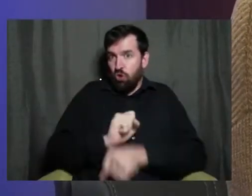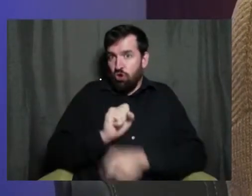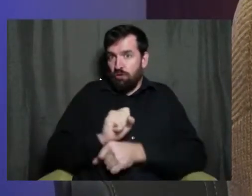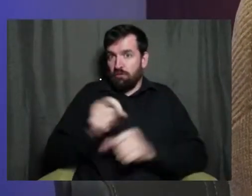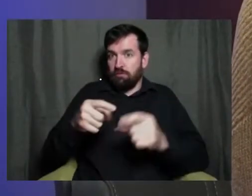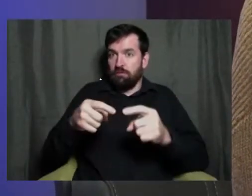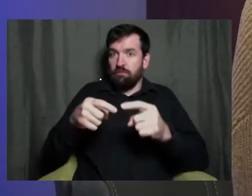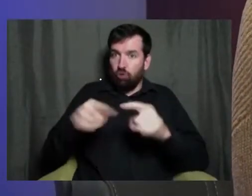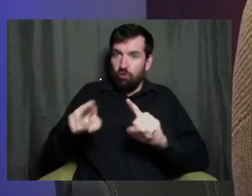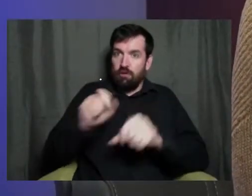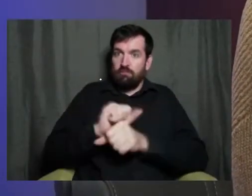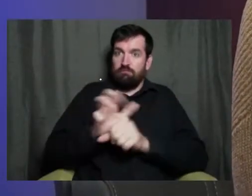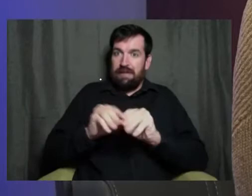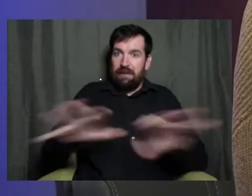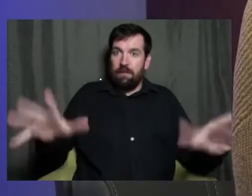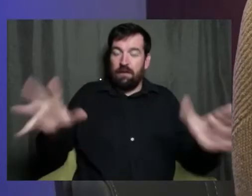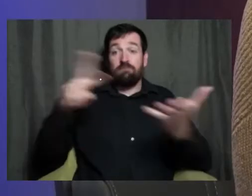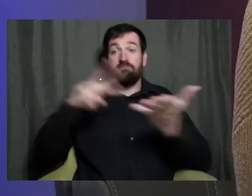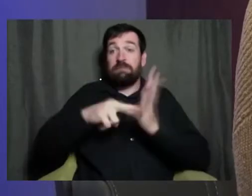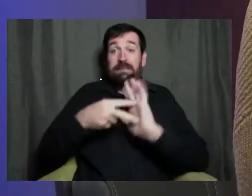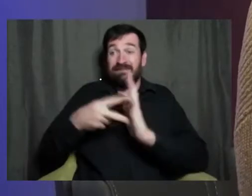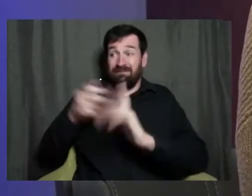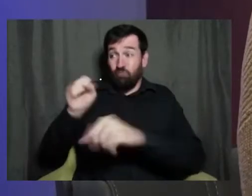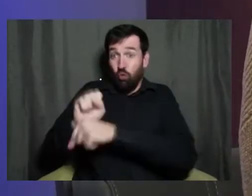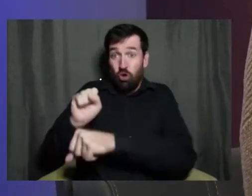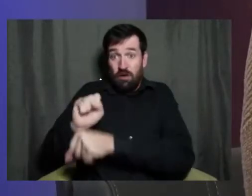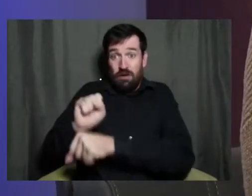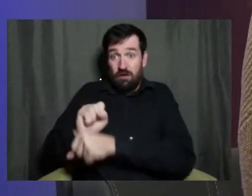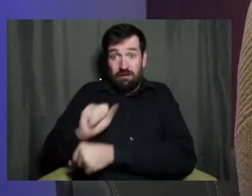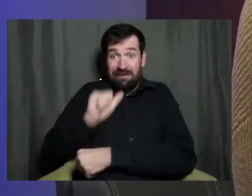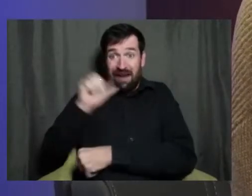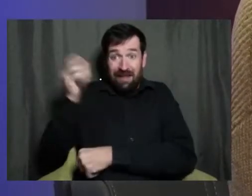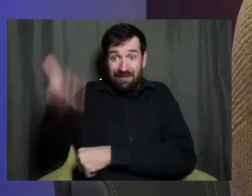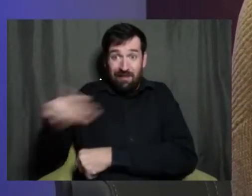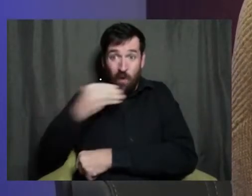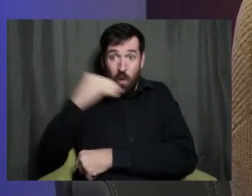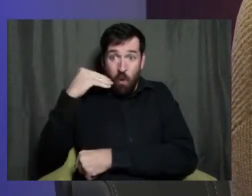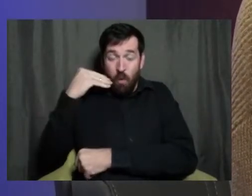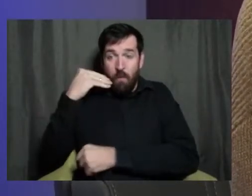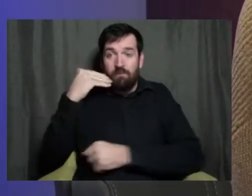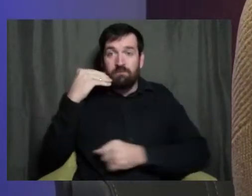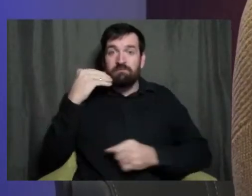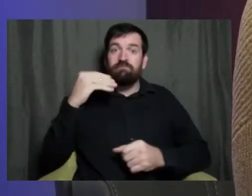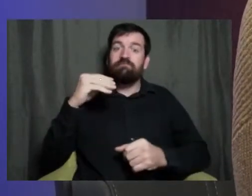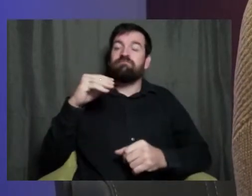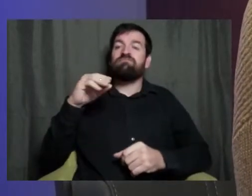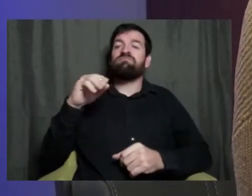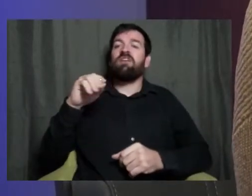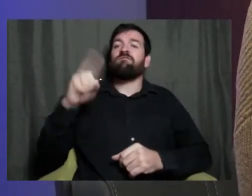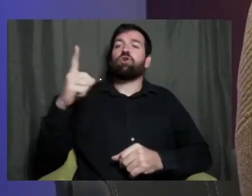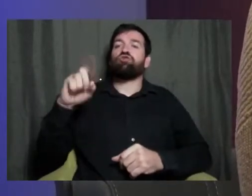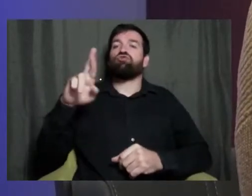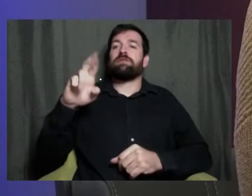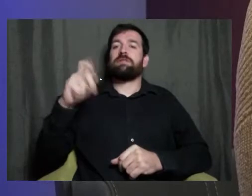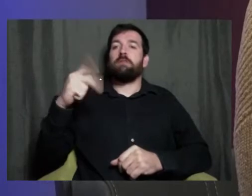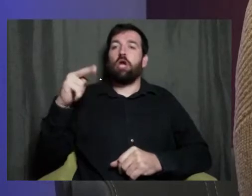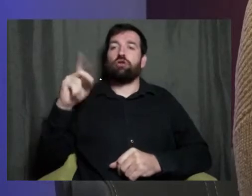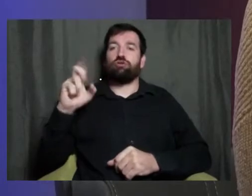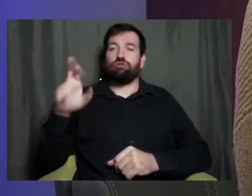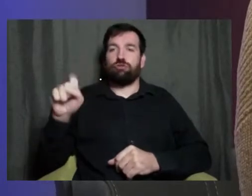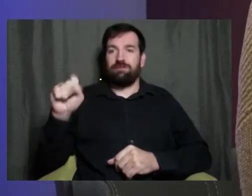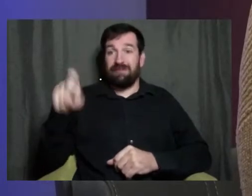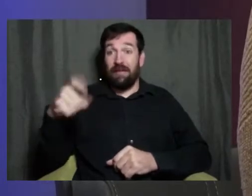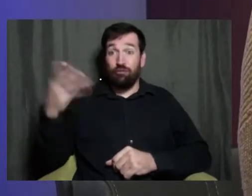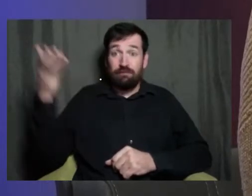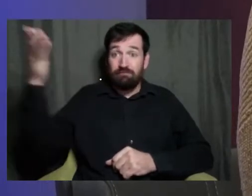so if you think of our first responders, frontline workers, they had to be in person during the onset and continuing during the pandemic. And so they had kids at